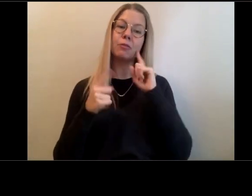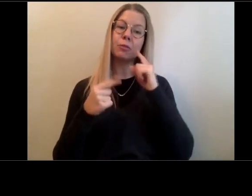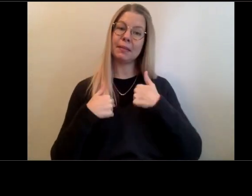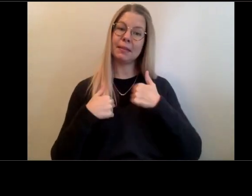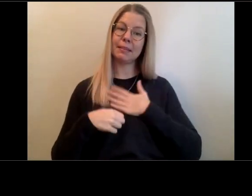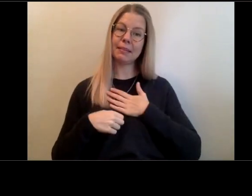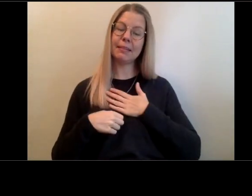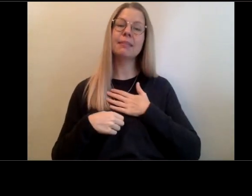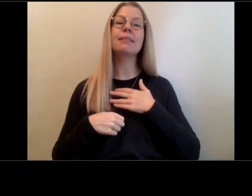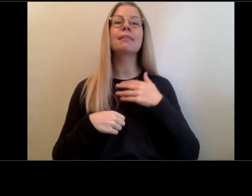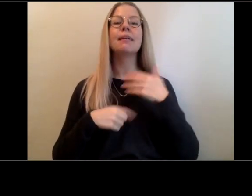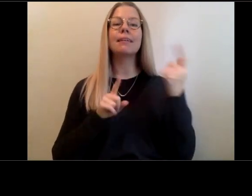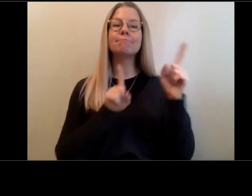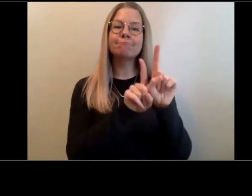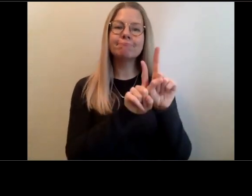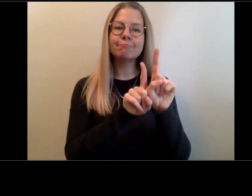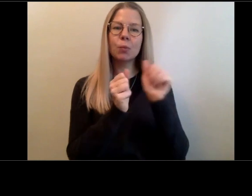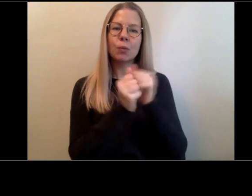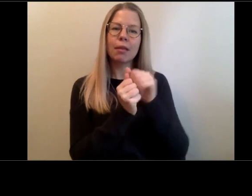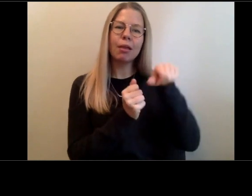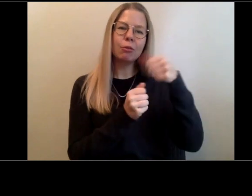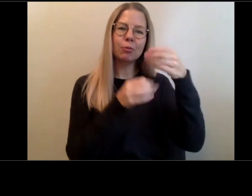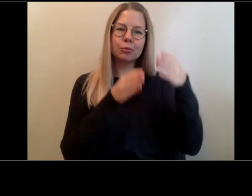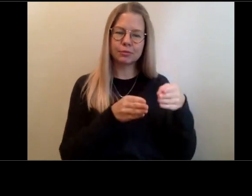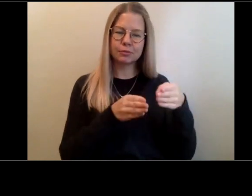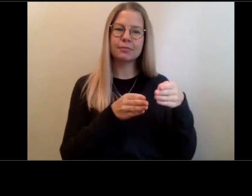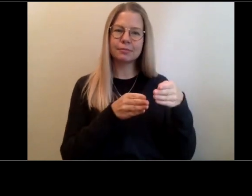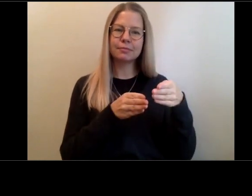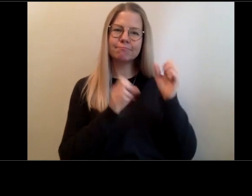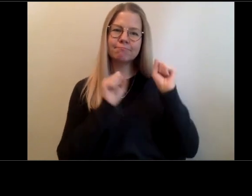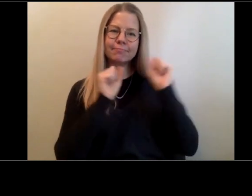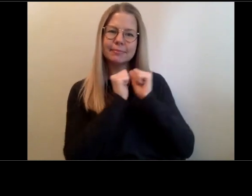to do it on my own.